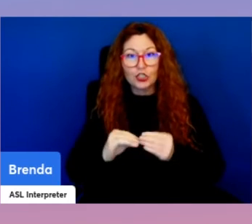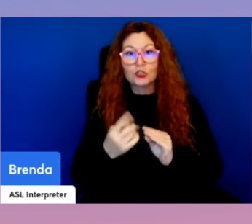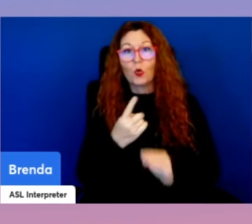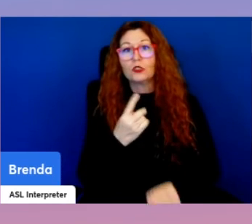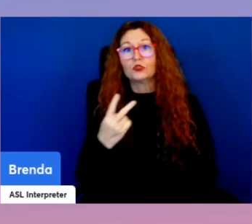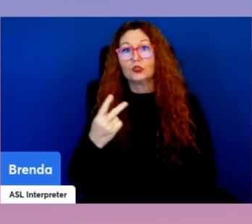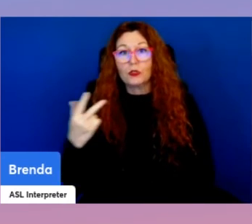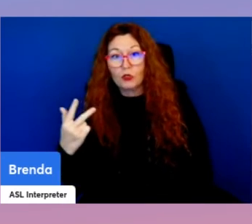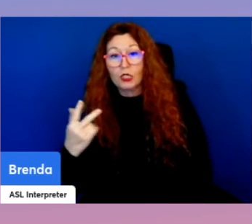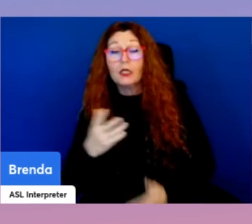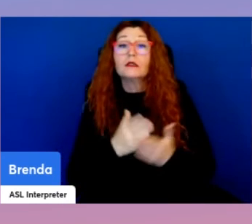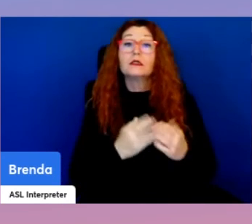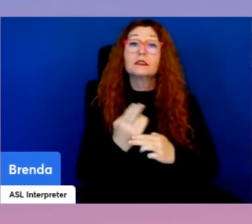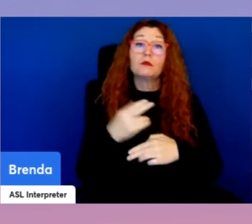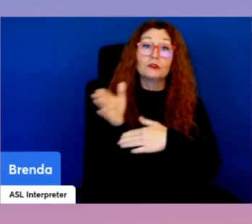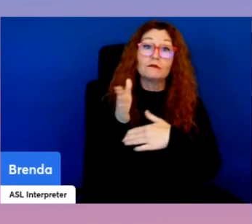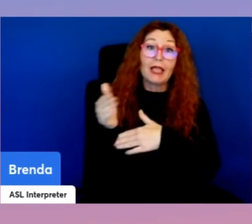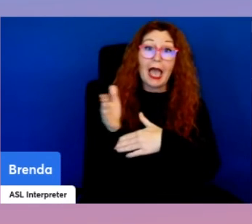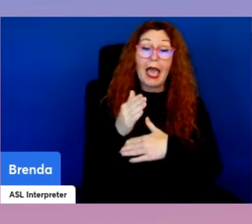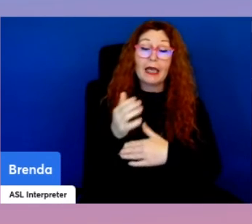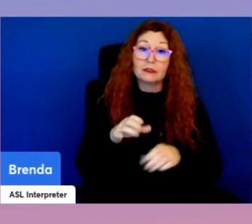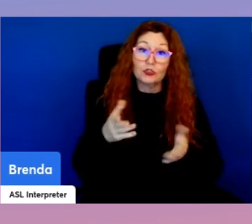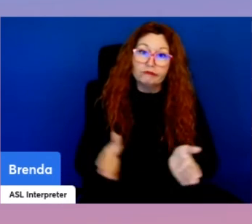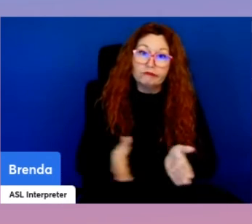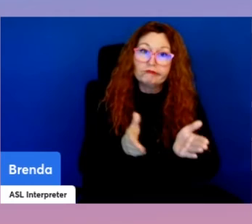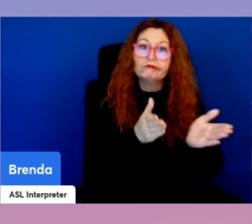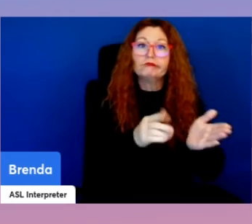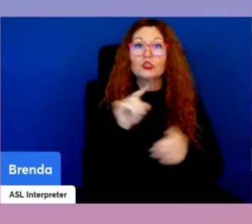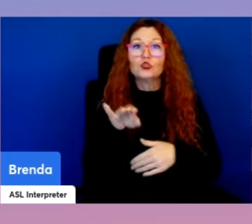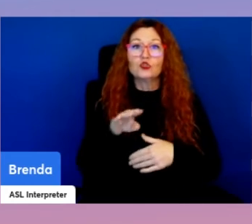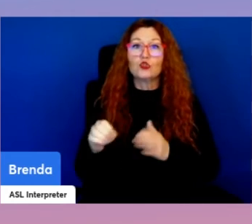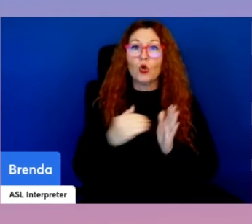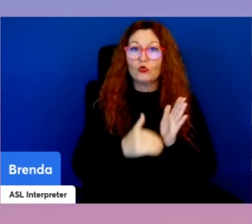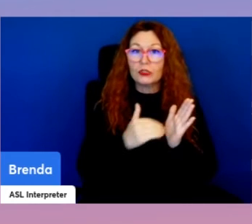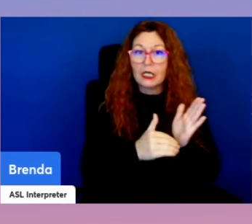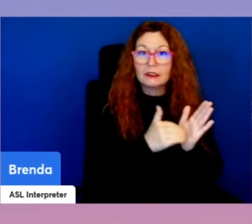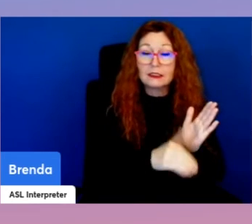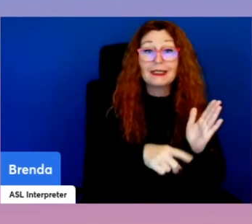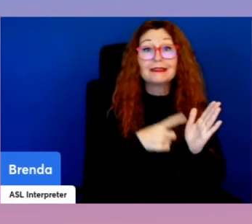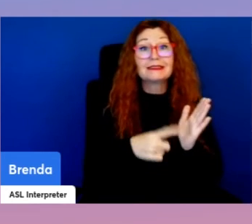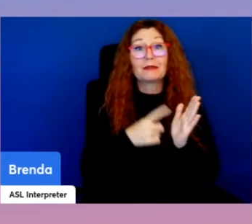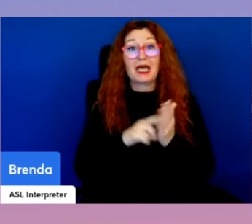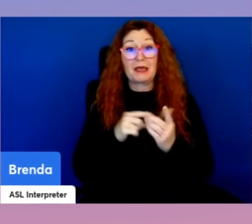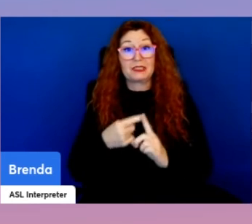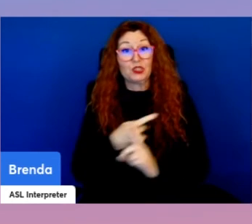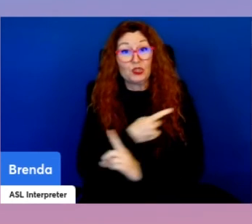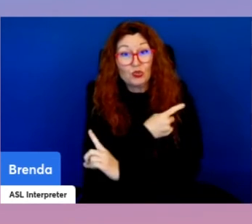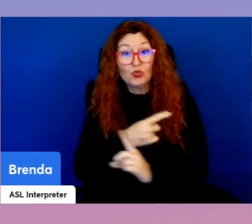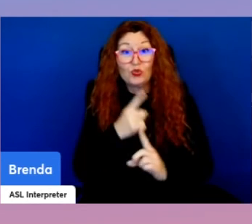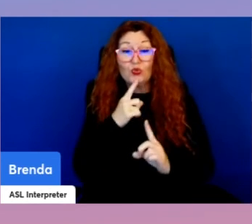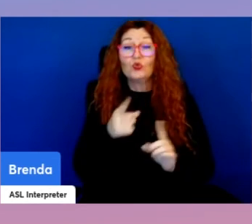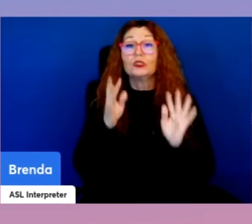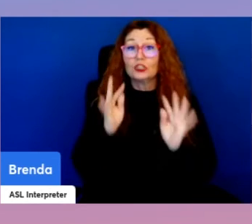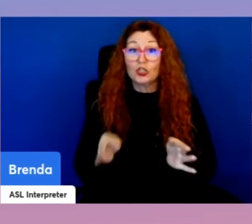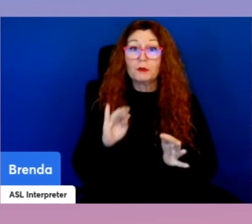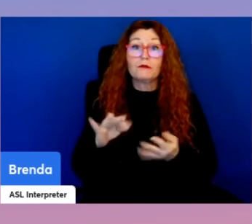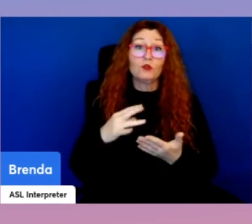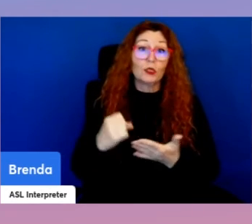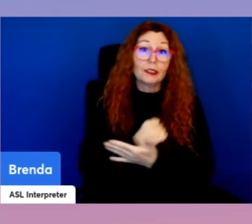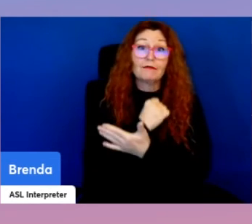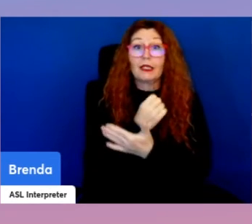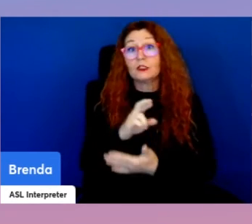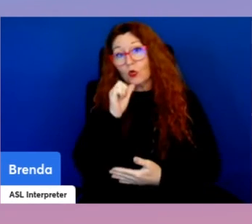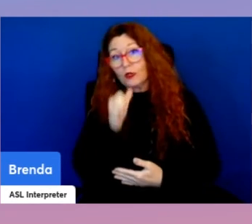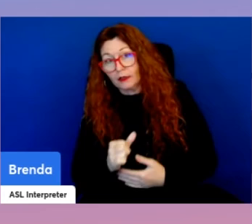to enable zone redundancy. And sometimes the SKU can dictate whether you can take advantage of zone redundancy or